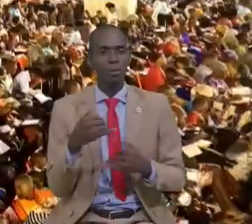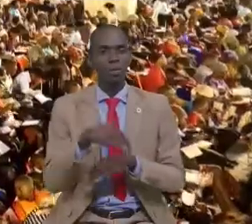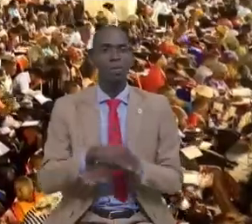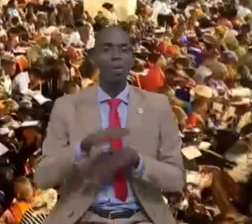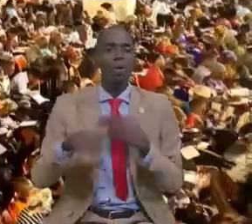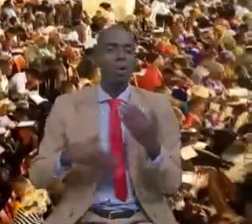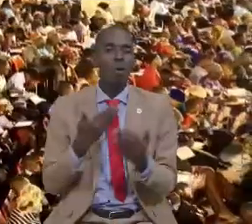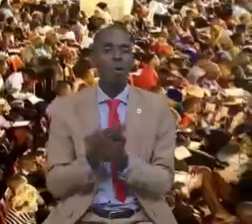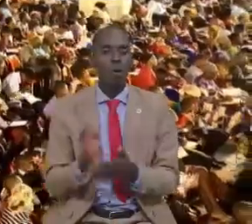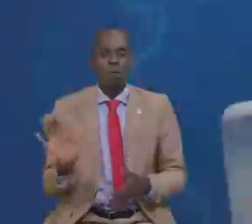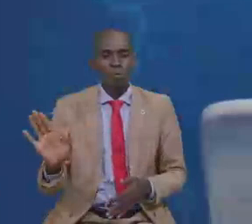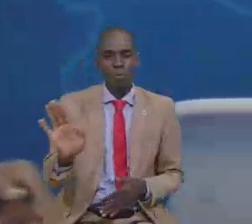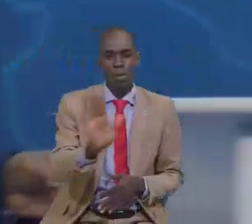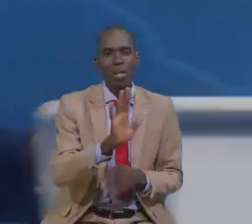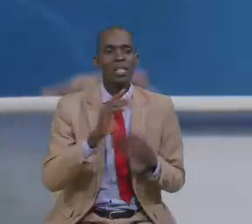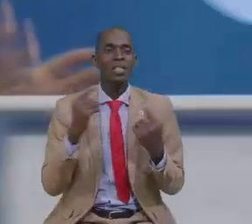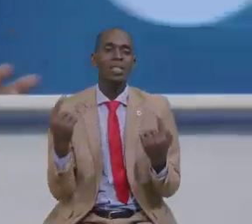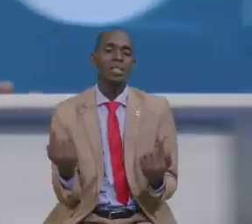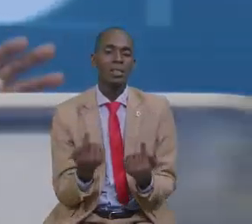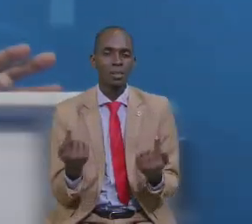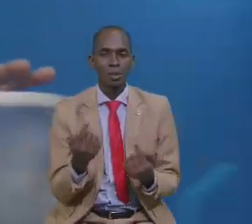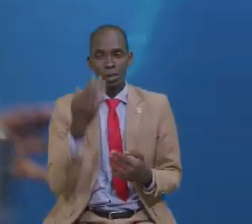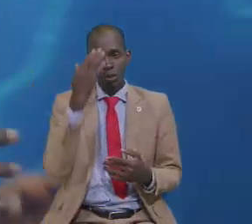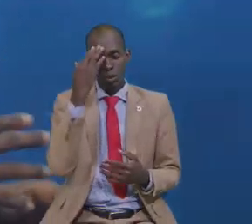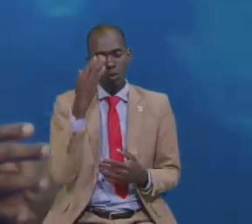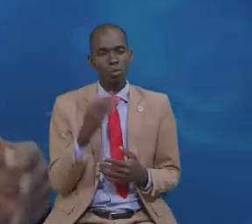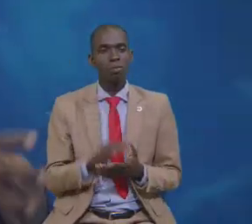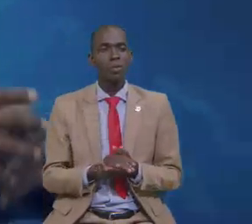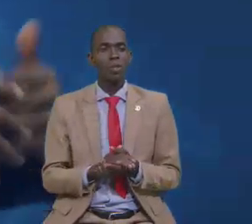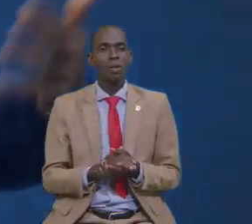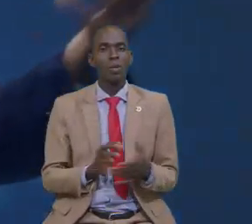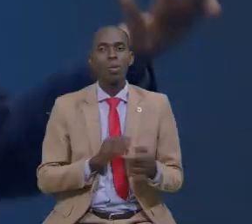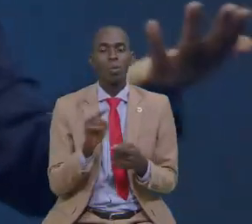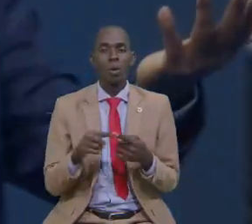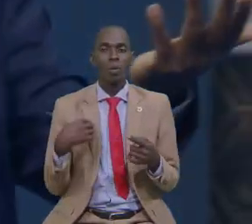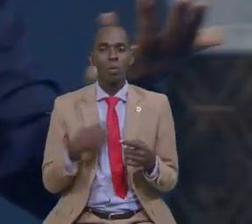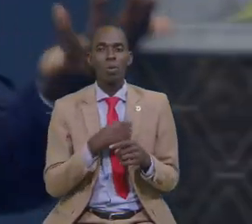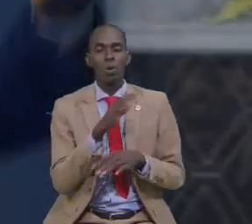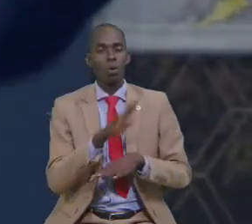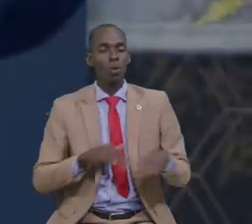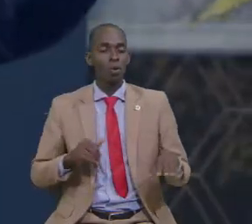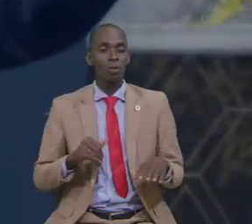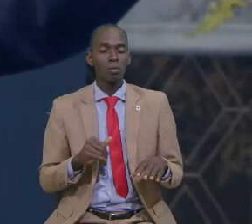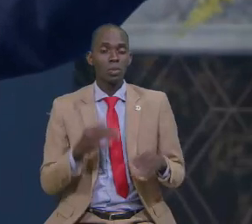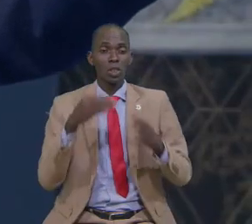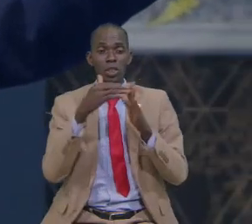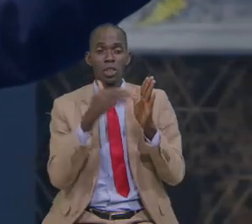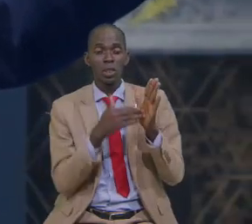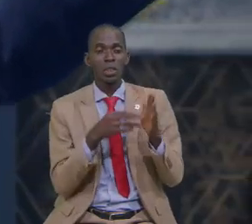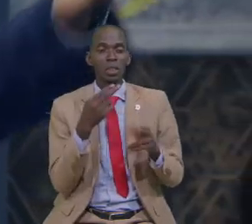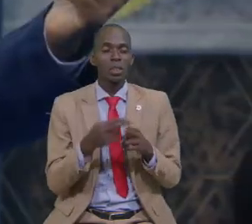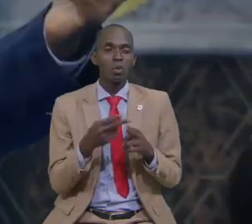iniquities you know sometimes what we mention uh you know the wrongs who have done we call them